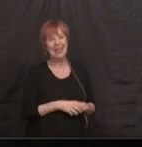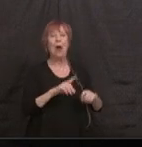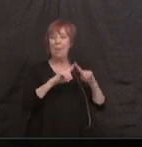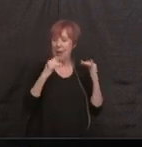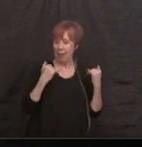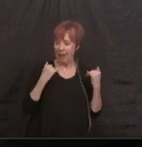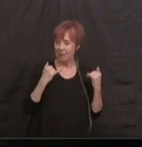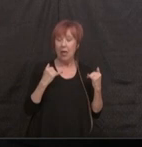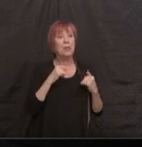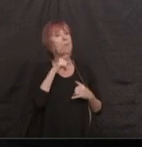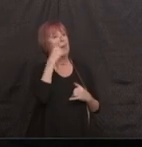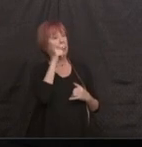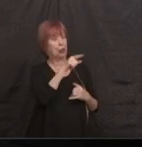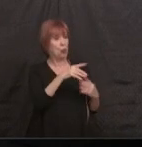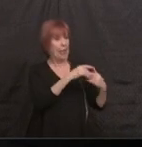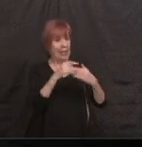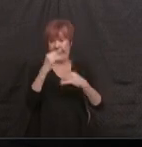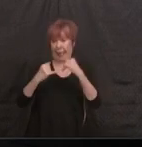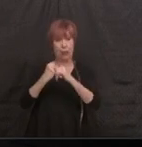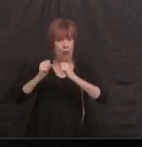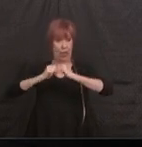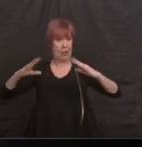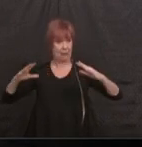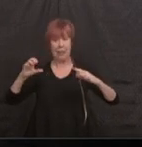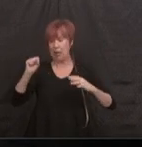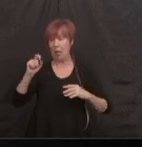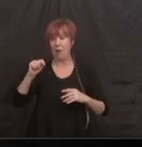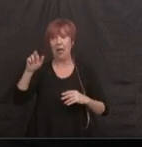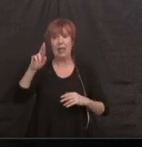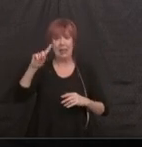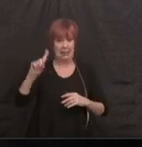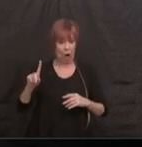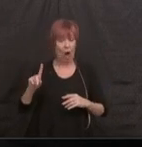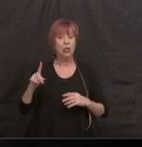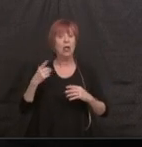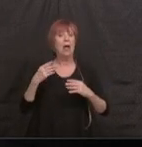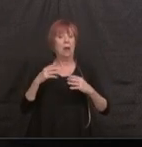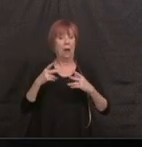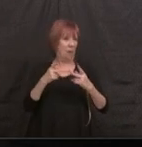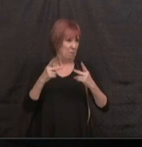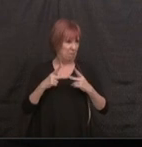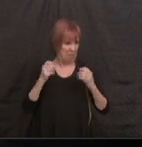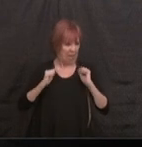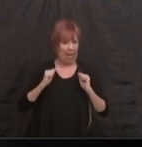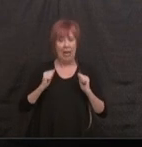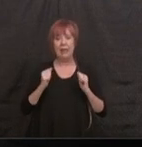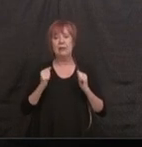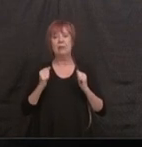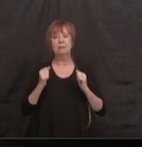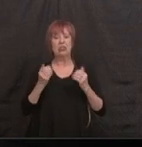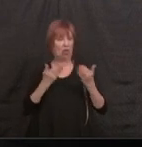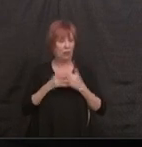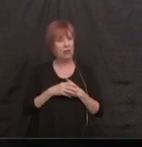ask, as you lead international expansion of STARZ through STARZ Play Service, and do you feel that